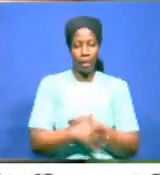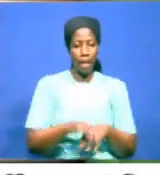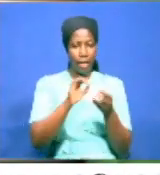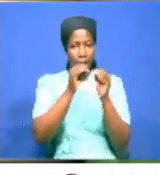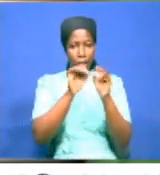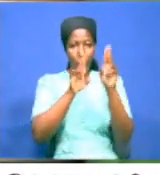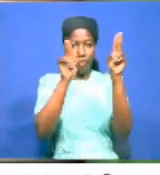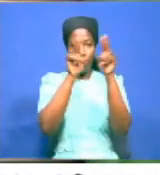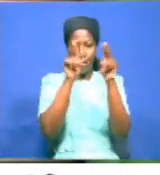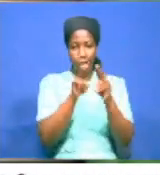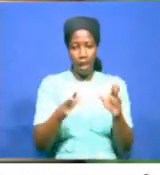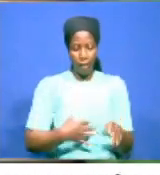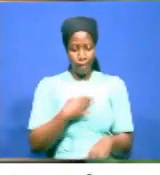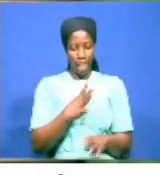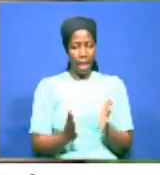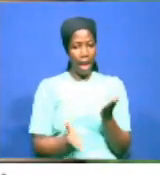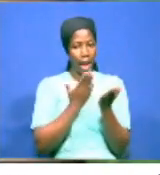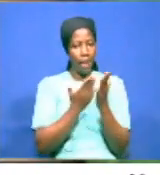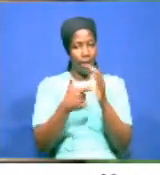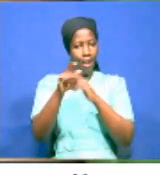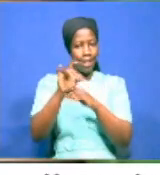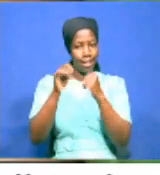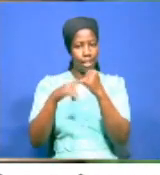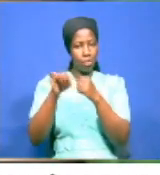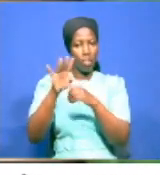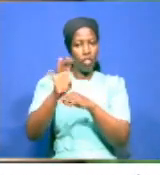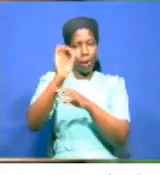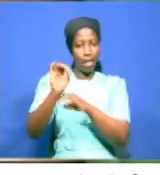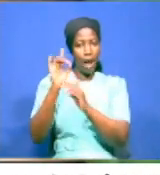visitor arrivals increased by 0.4% to